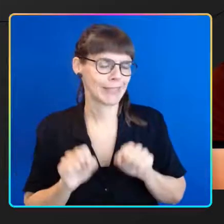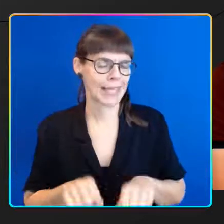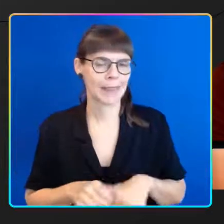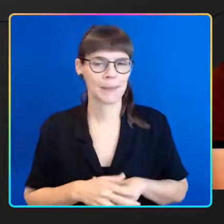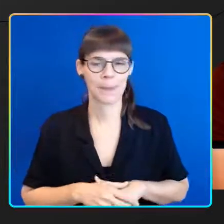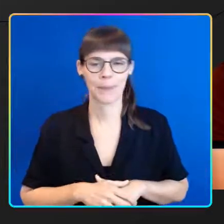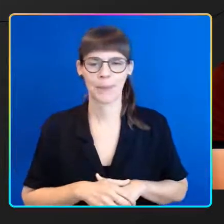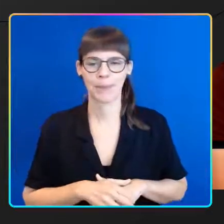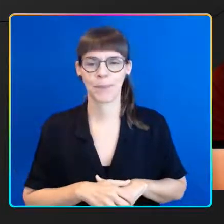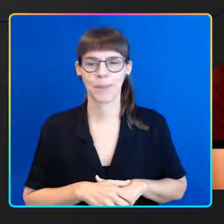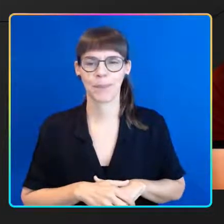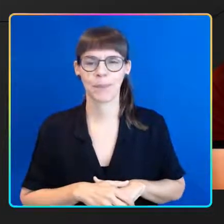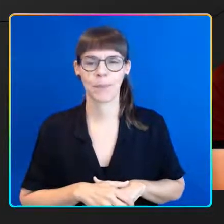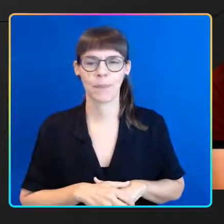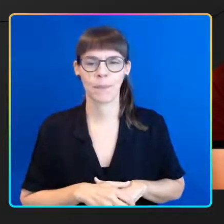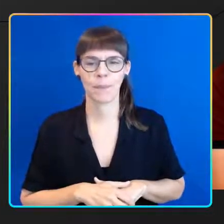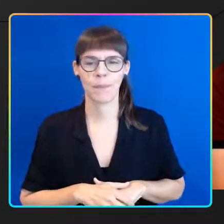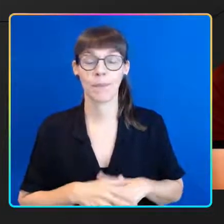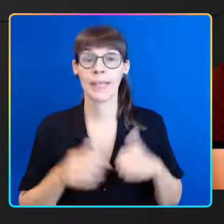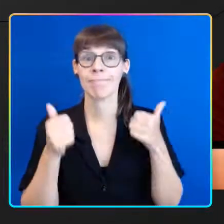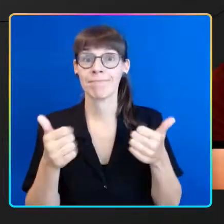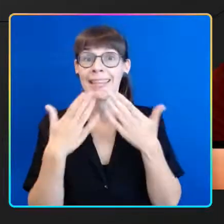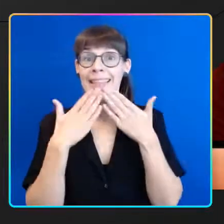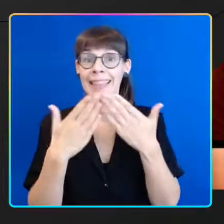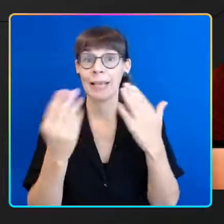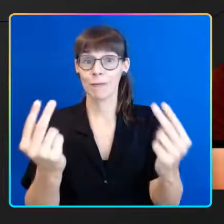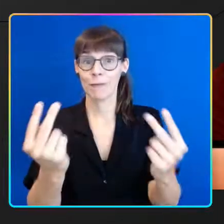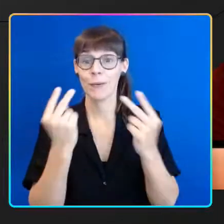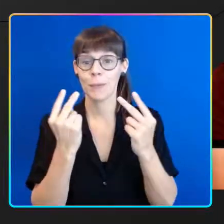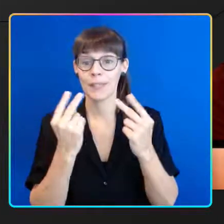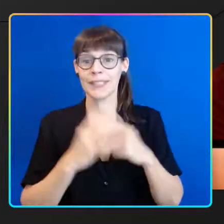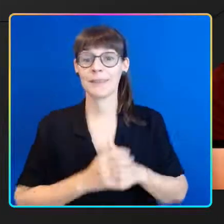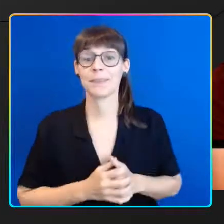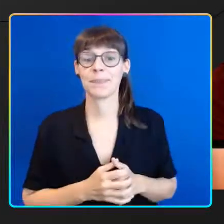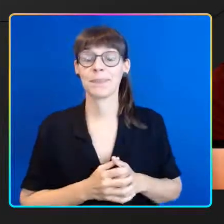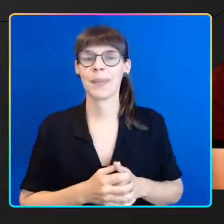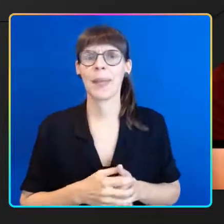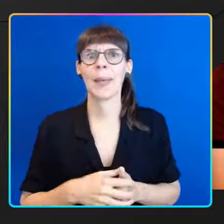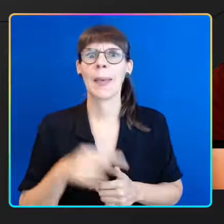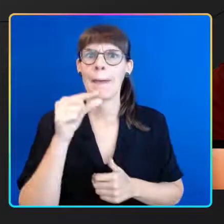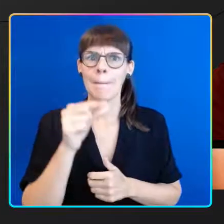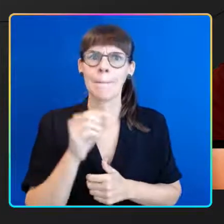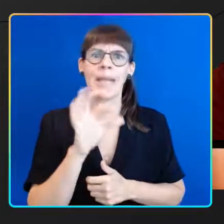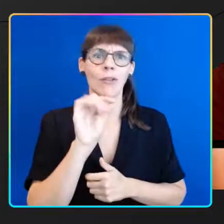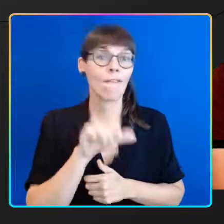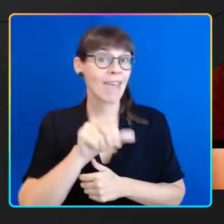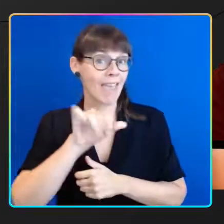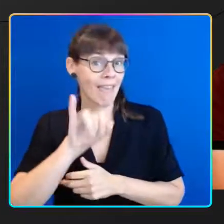aka.ms/abitofai-cafe. Thanks so much for watching. This has been A Bit of AI with Henk and Amy.